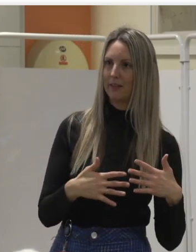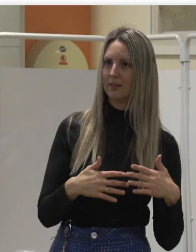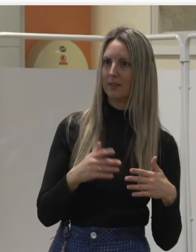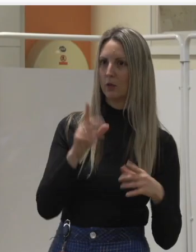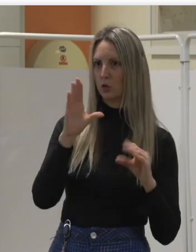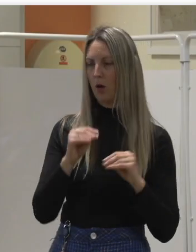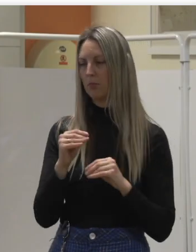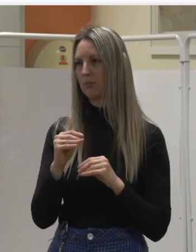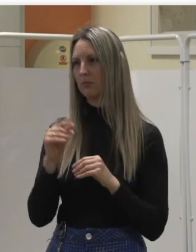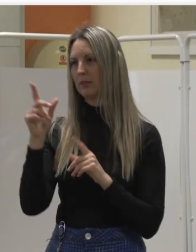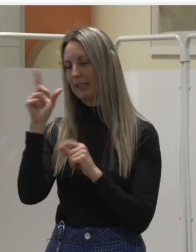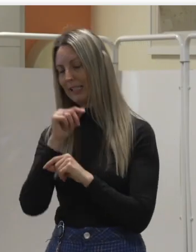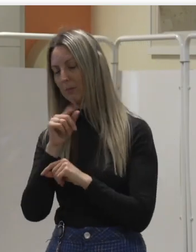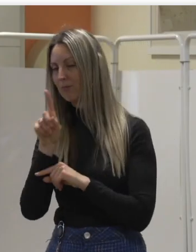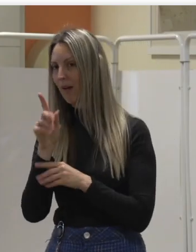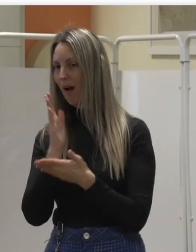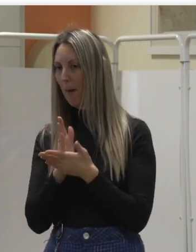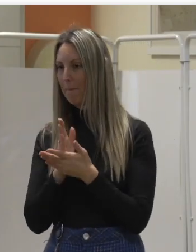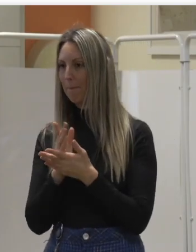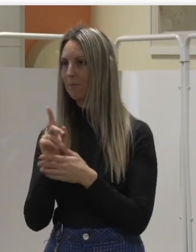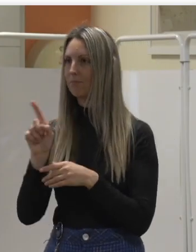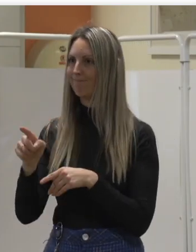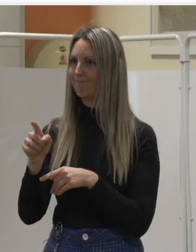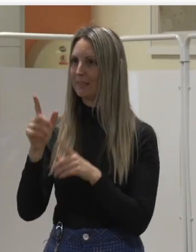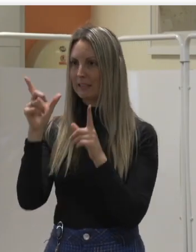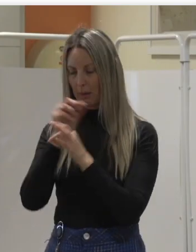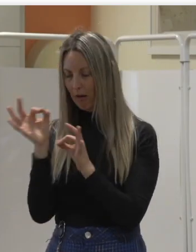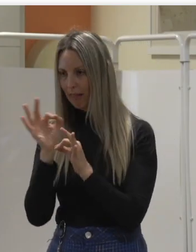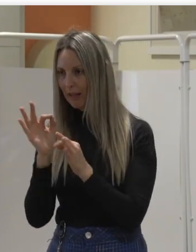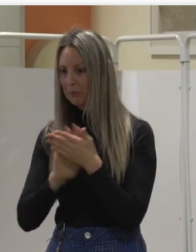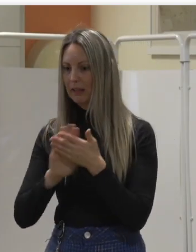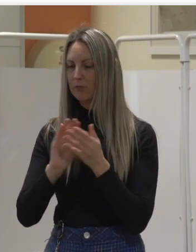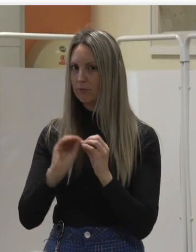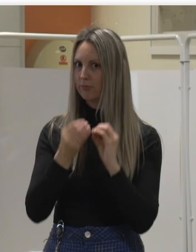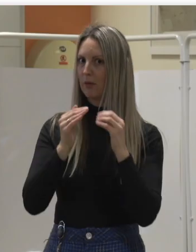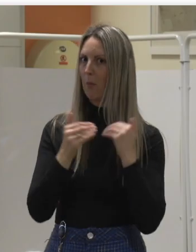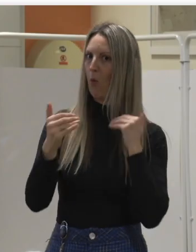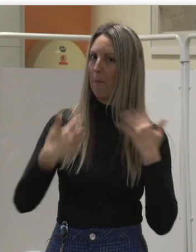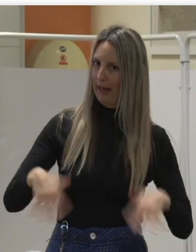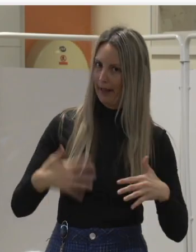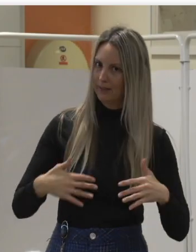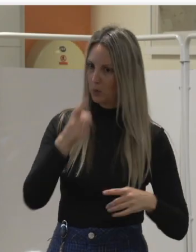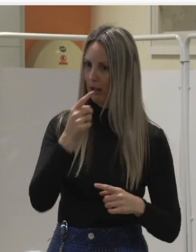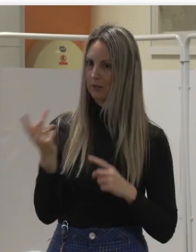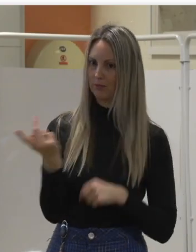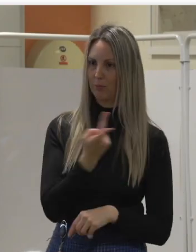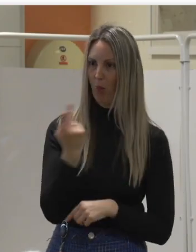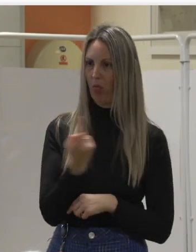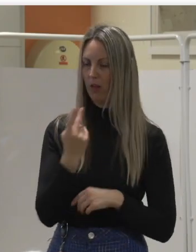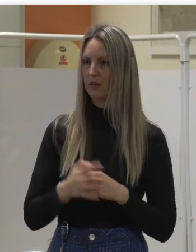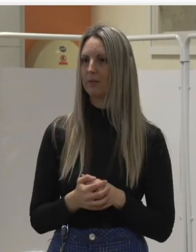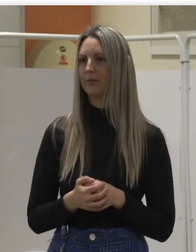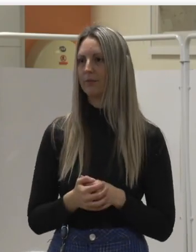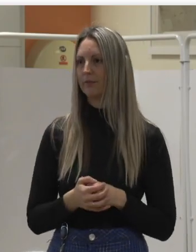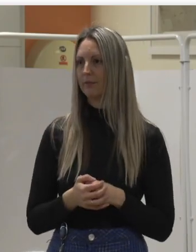pain rather than the pain affecting the sleep. So there is evidence to support that. So if somebody has got chronic sleep impairment,